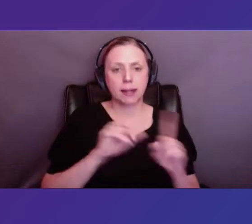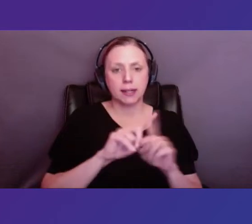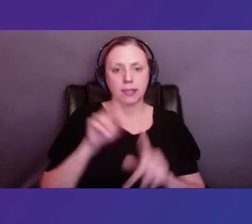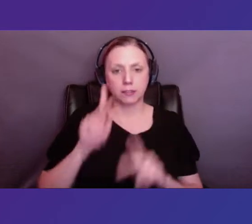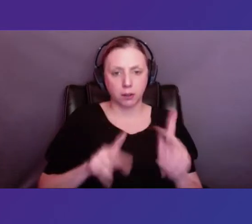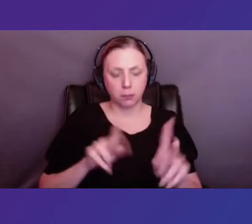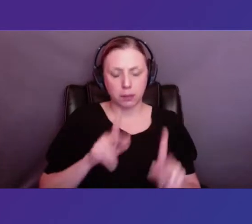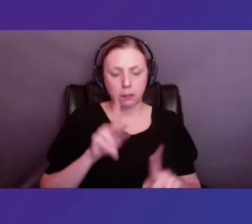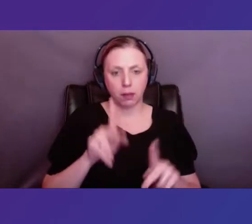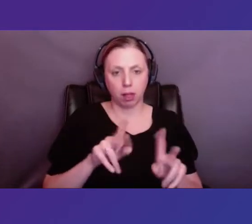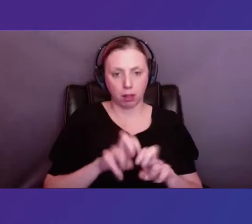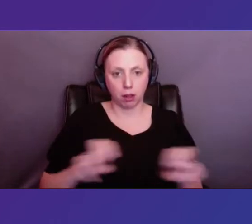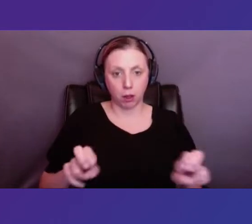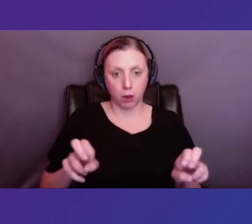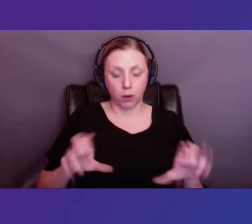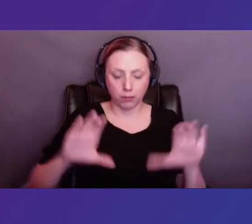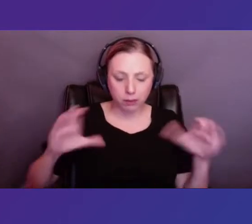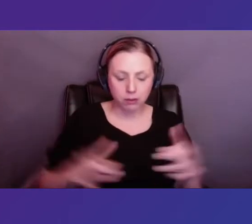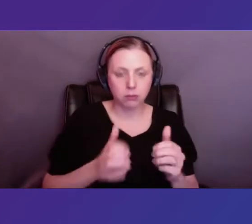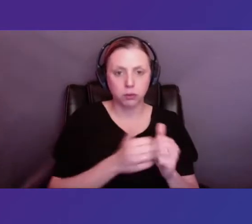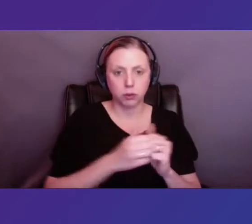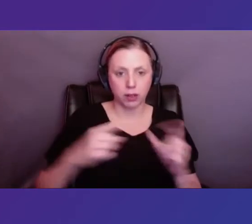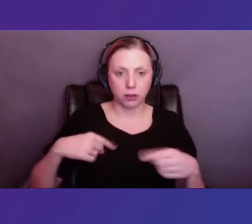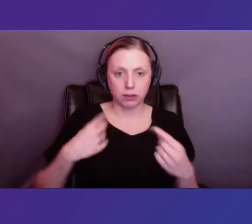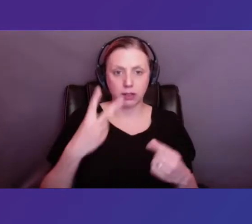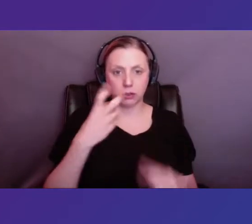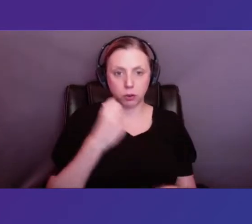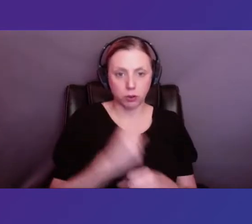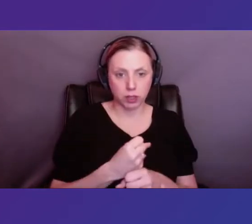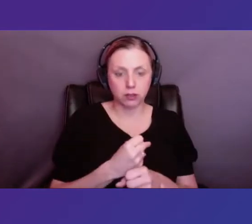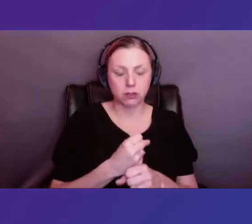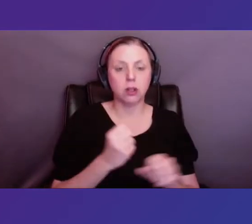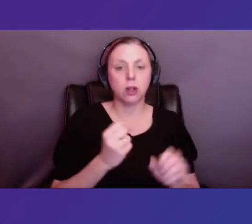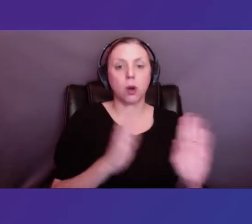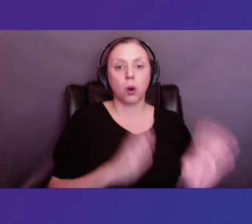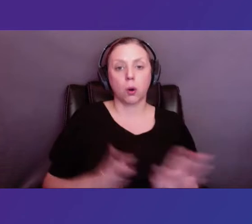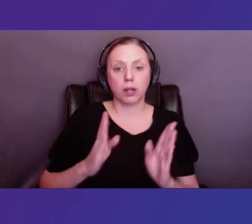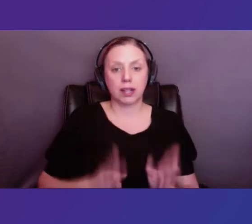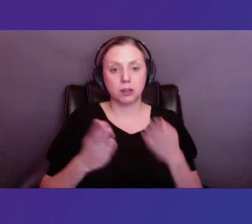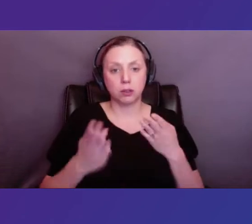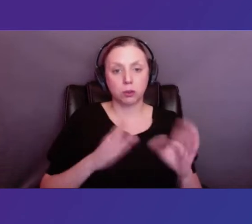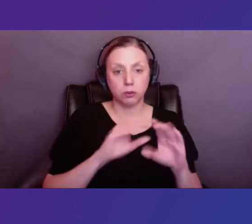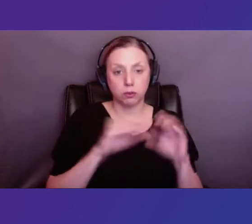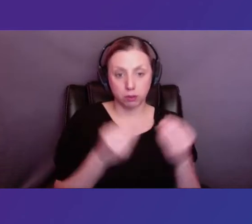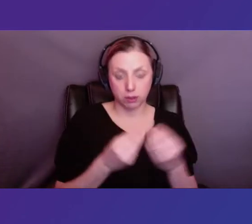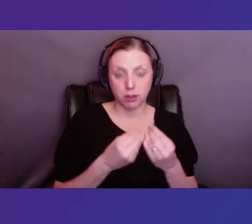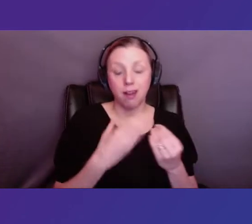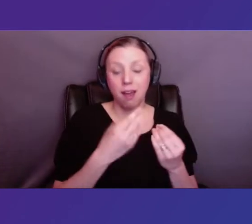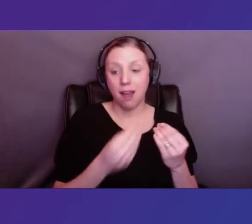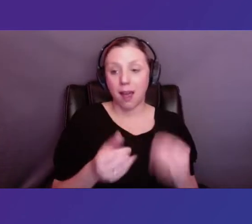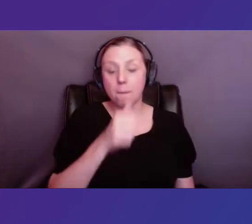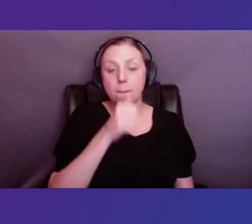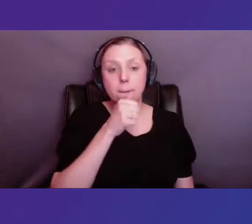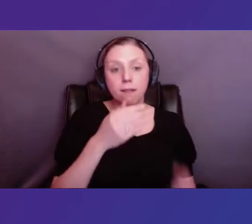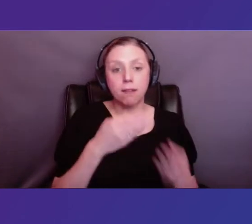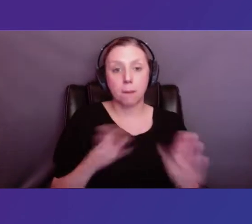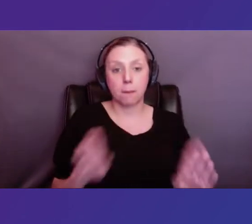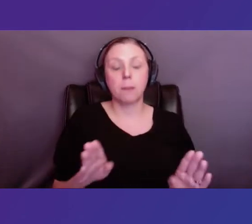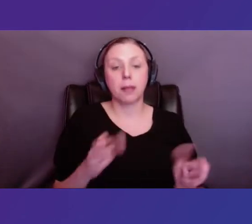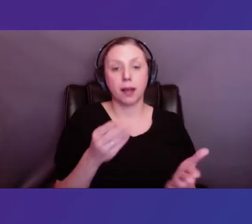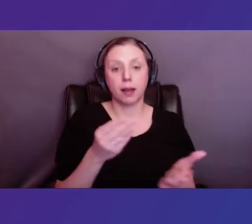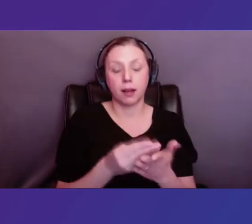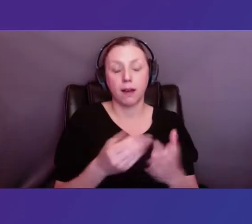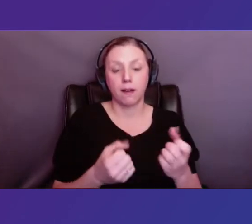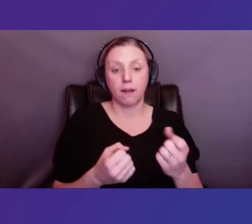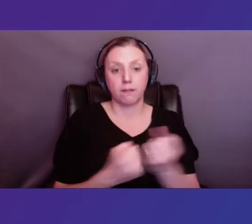past 2 years: organizers, service organizations, and private and public funders who